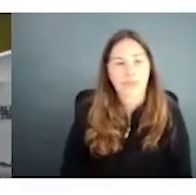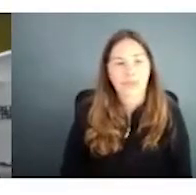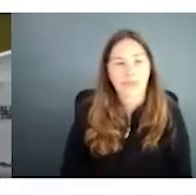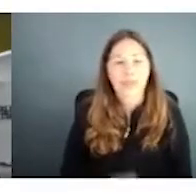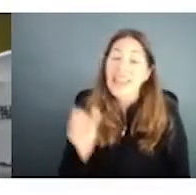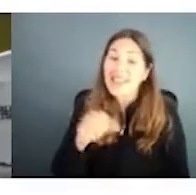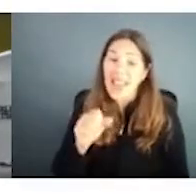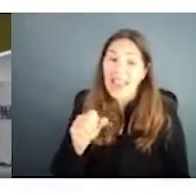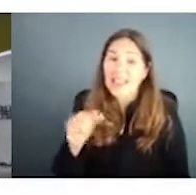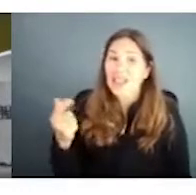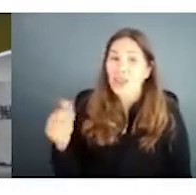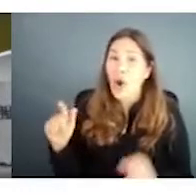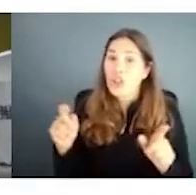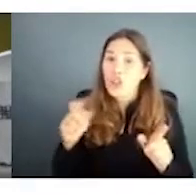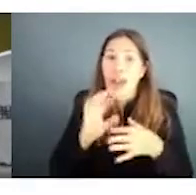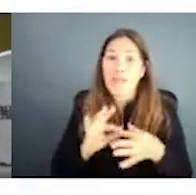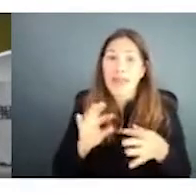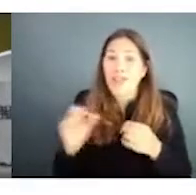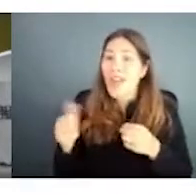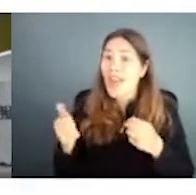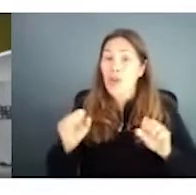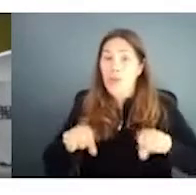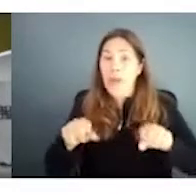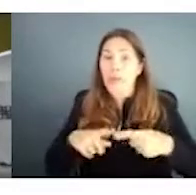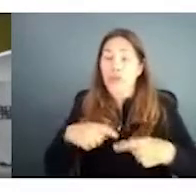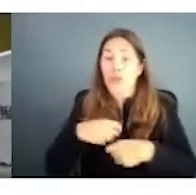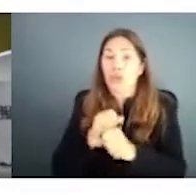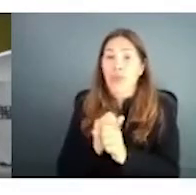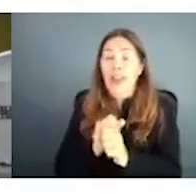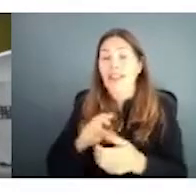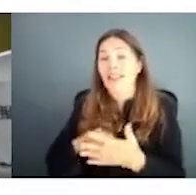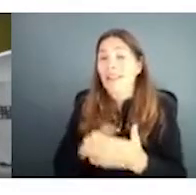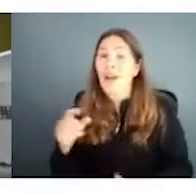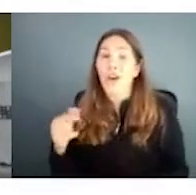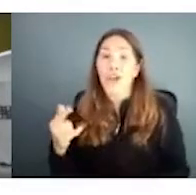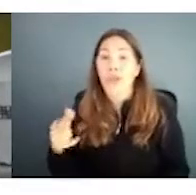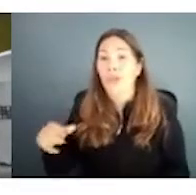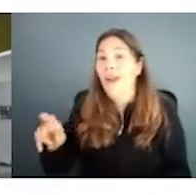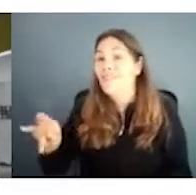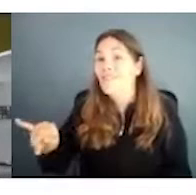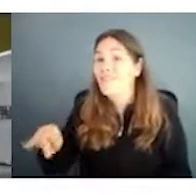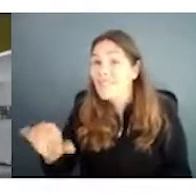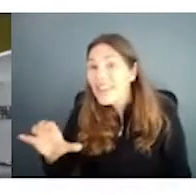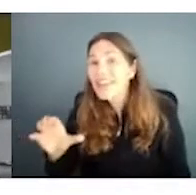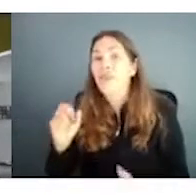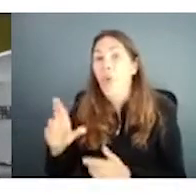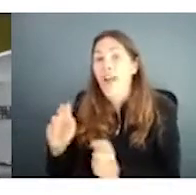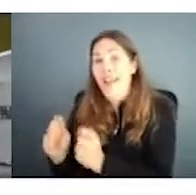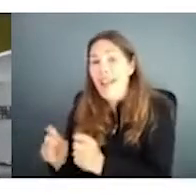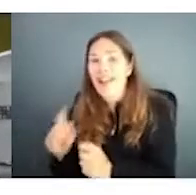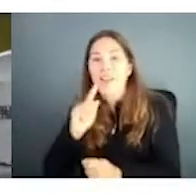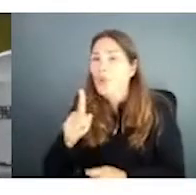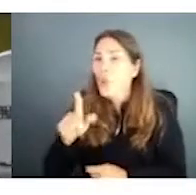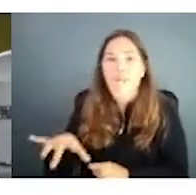Yeah, George is mentioning that there are other possibilities to create graphics or edit. But again, you won't find those in the